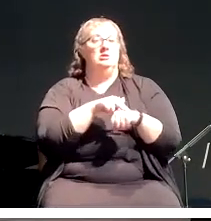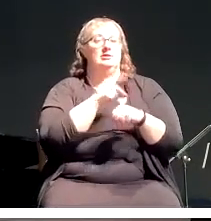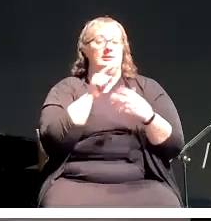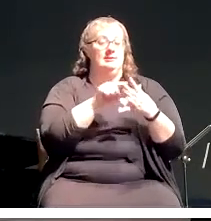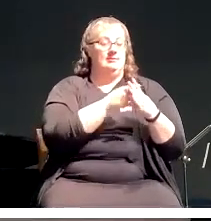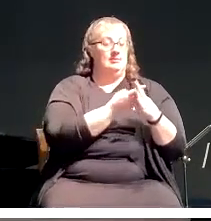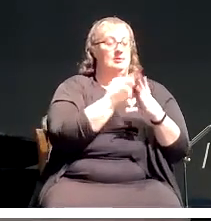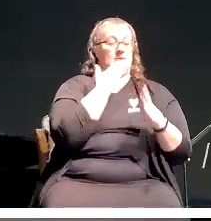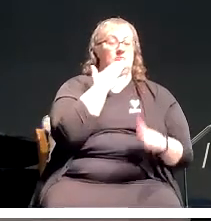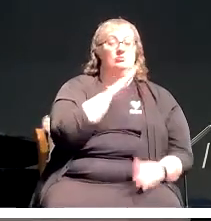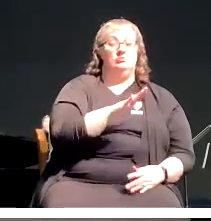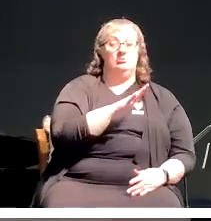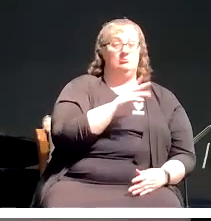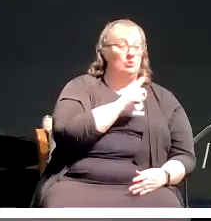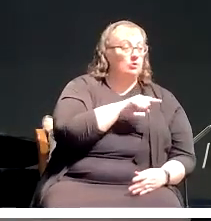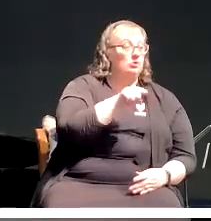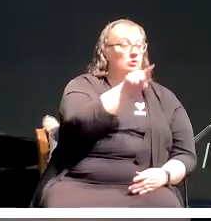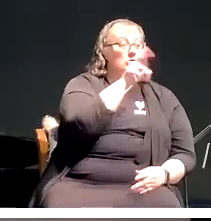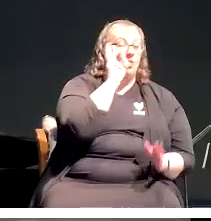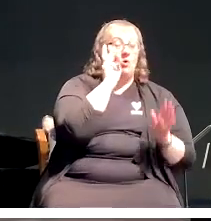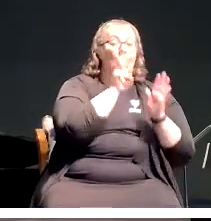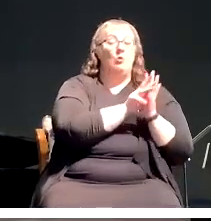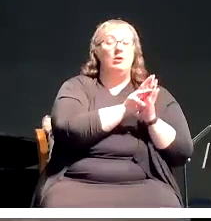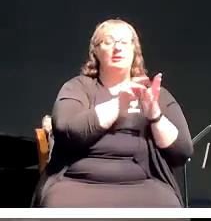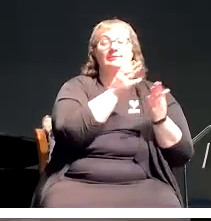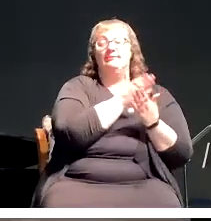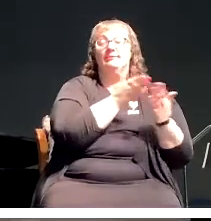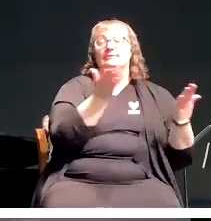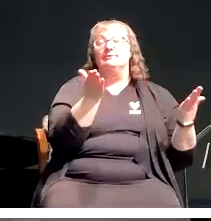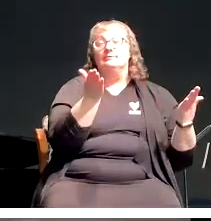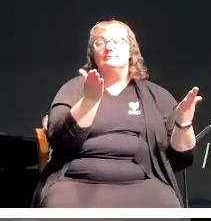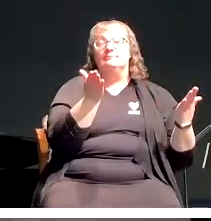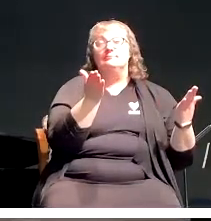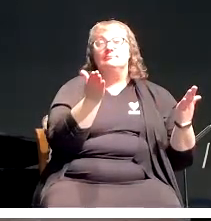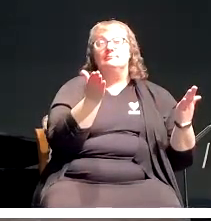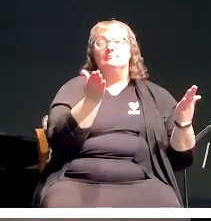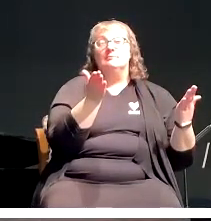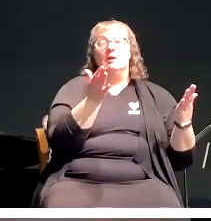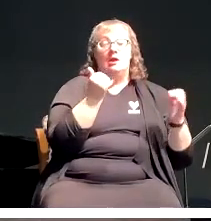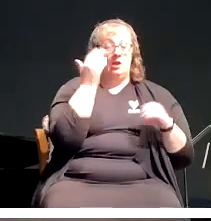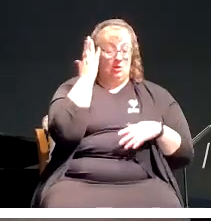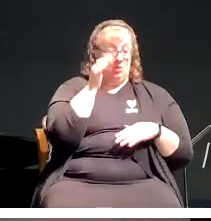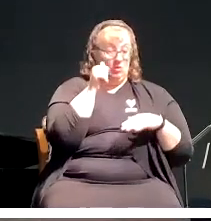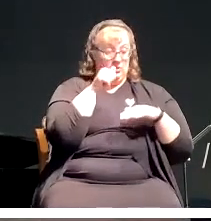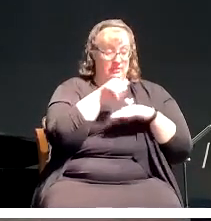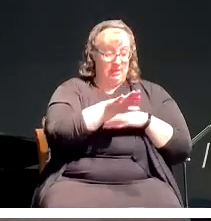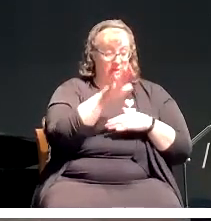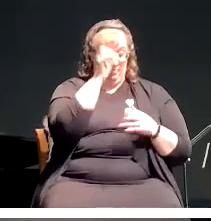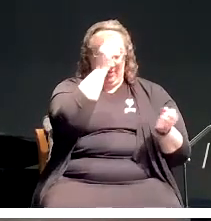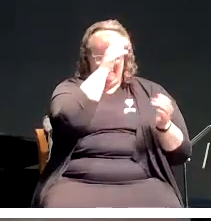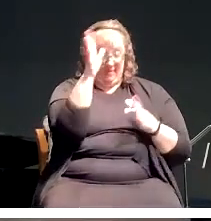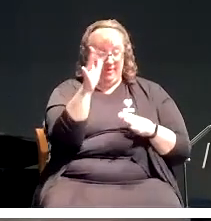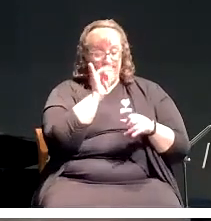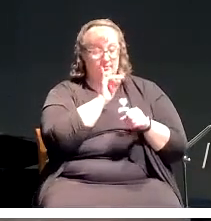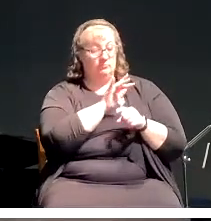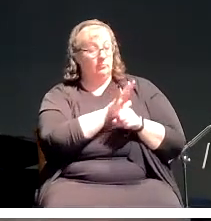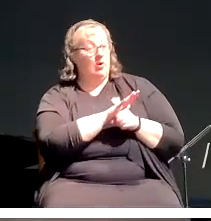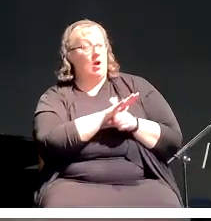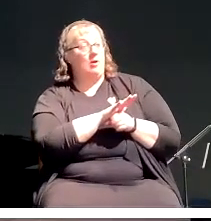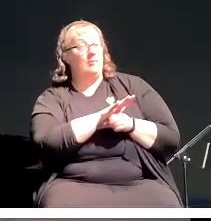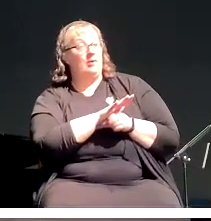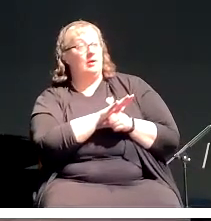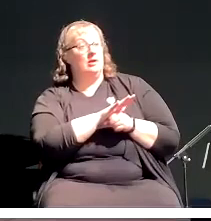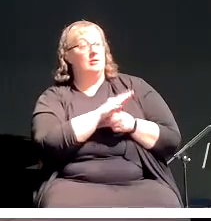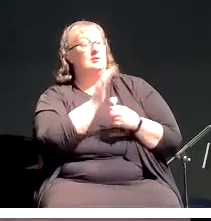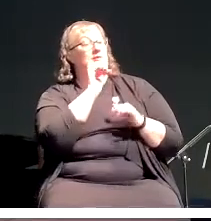Jerusalem. You are witnesses of these things. I'm going to send you what my Father has promised, but stay